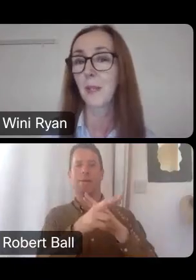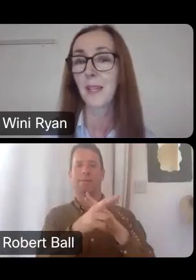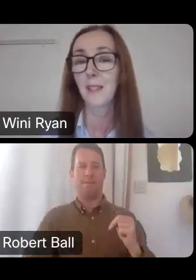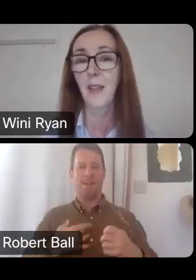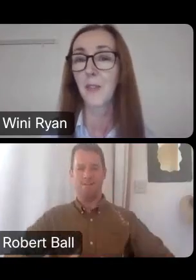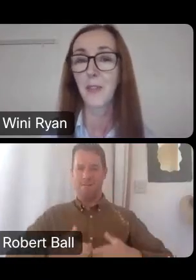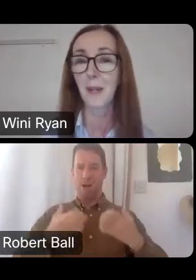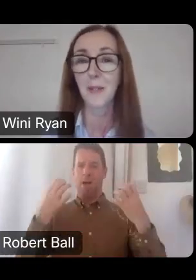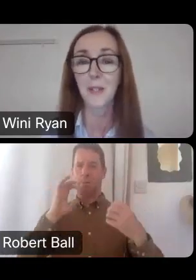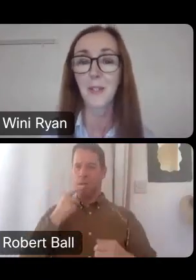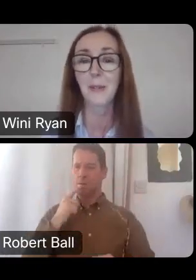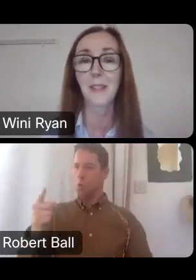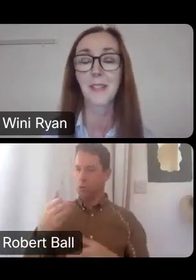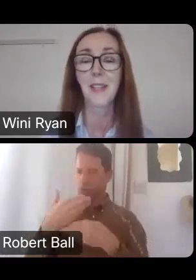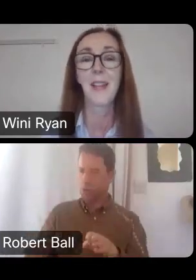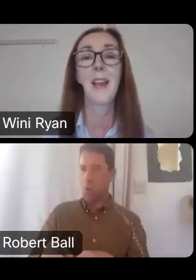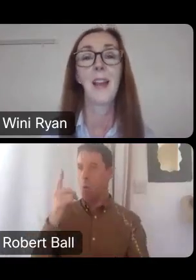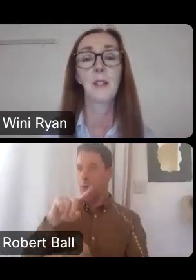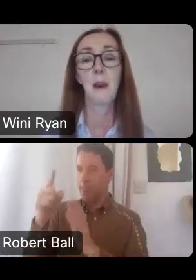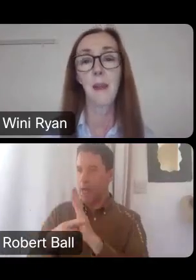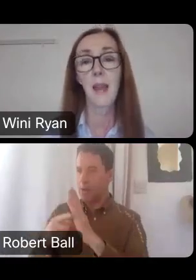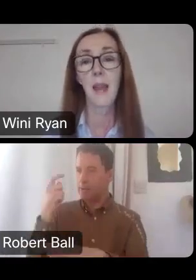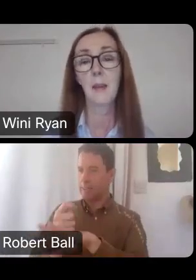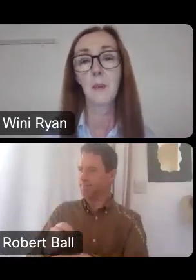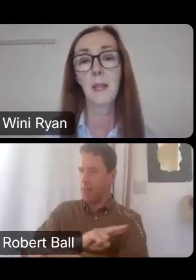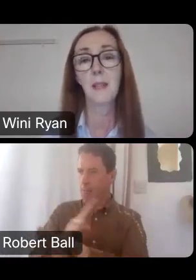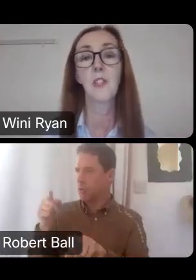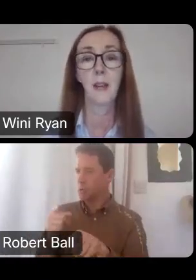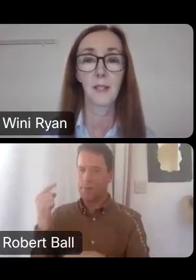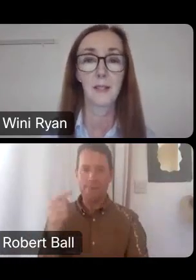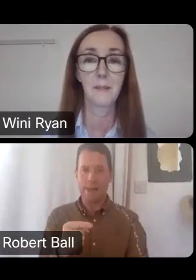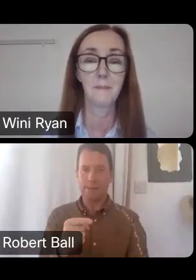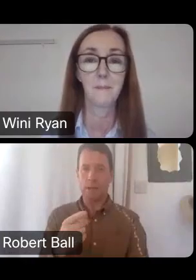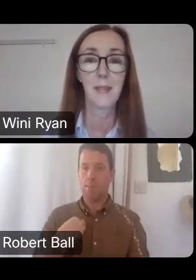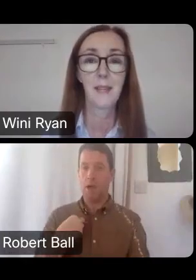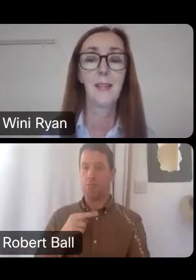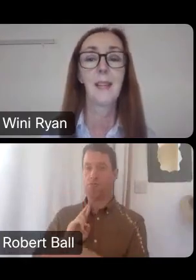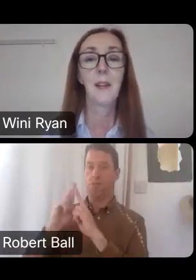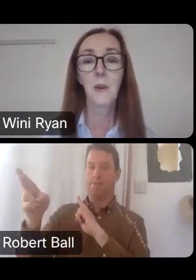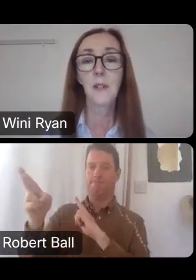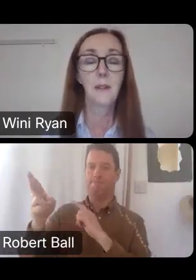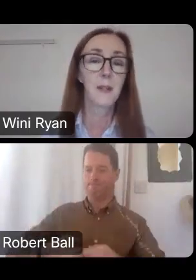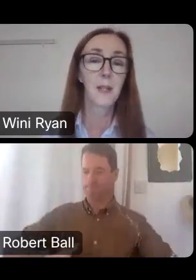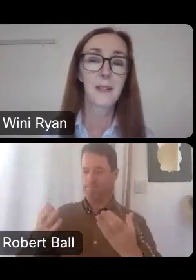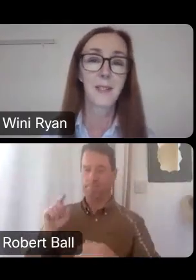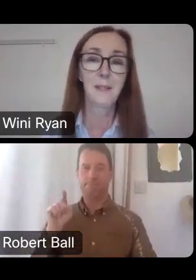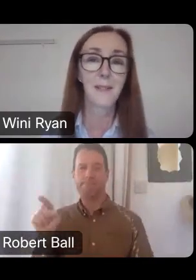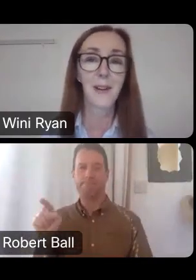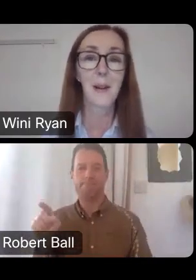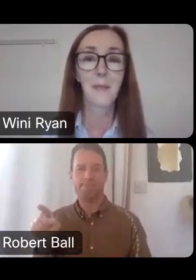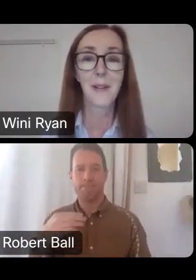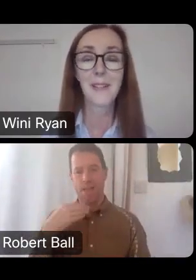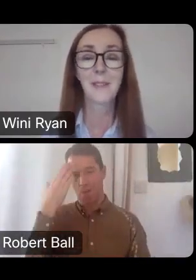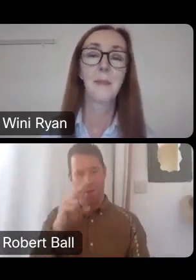I told the kids 1,000 times not to do this. And my reaction might be to shout at them. And we know that's not really